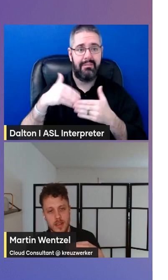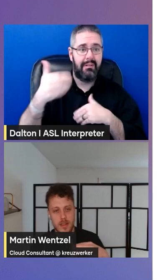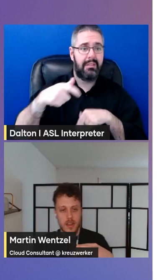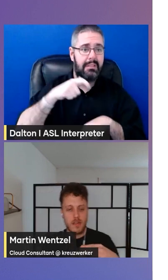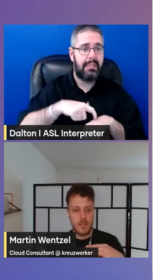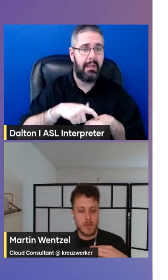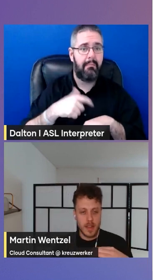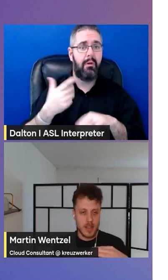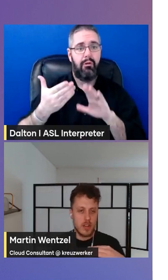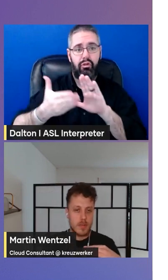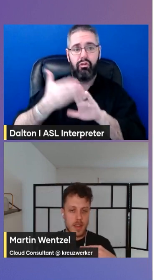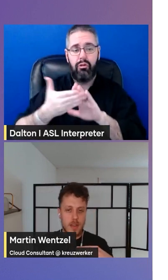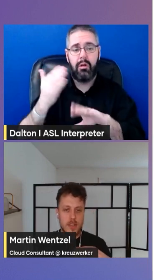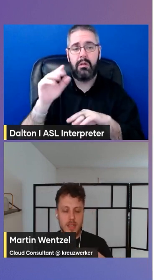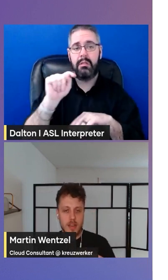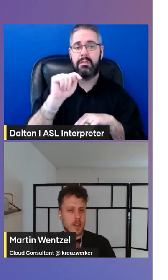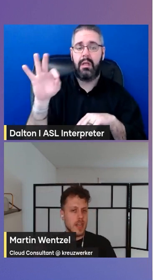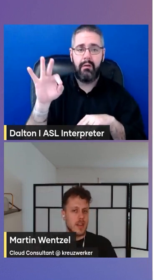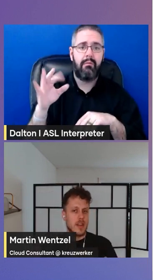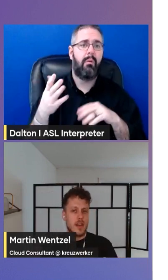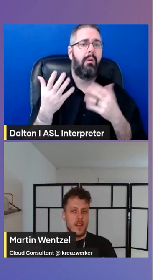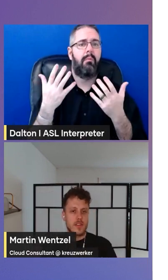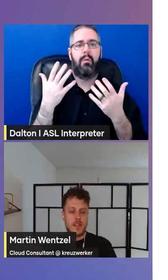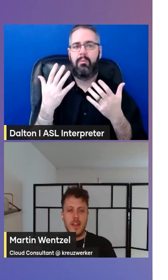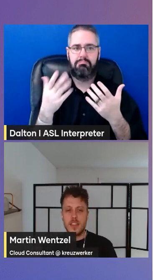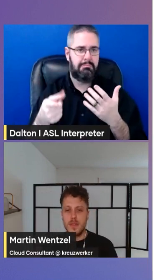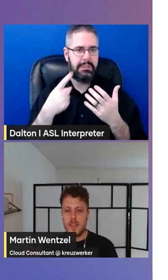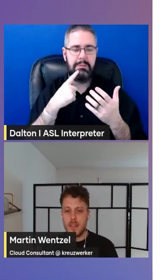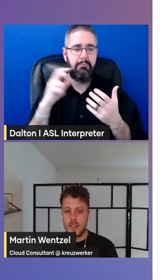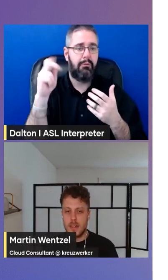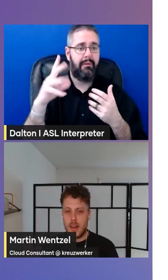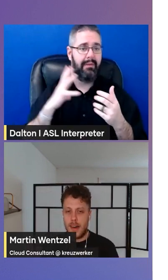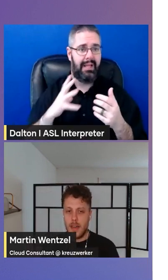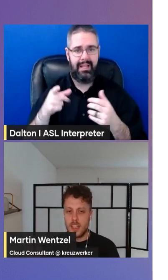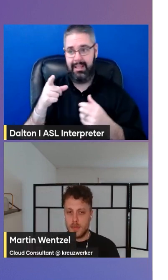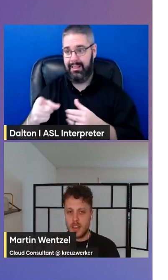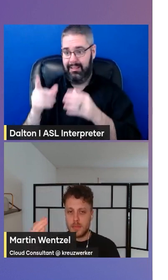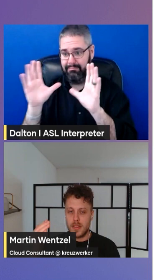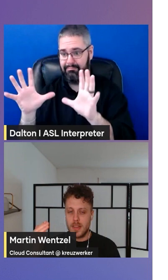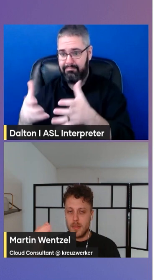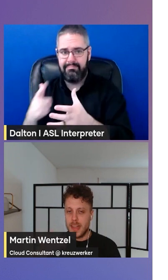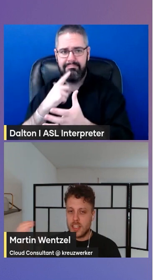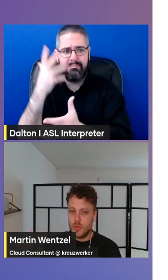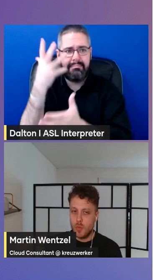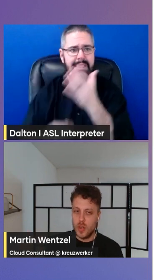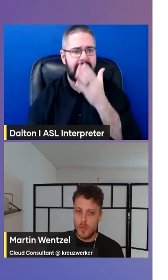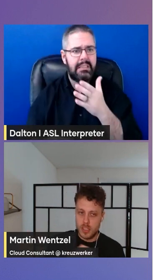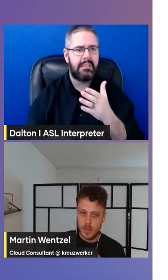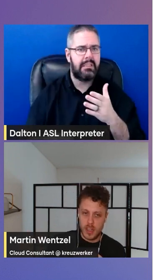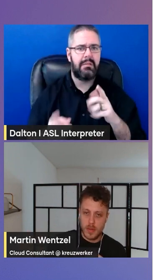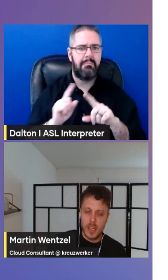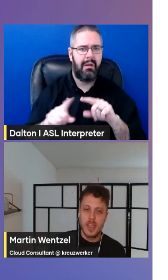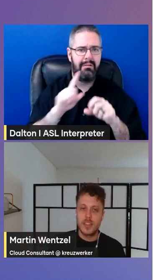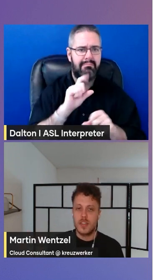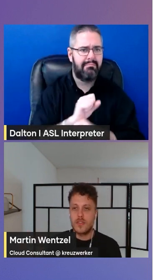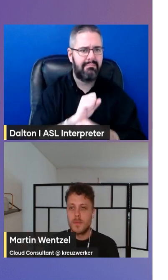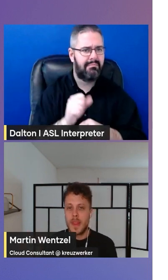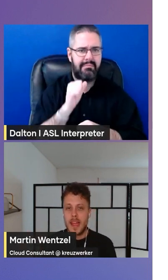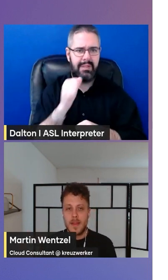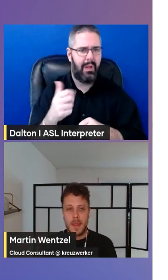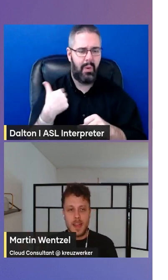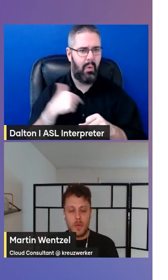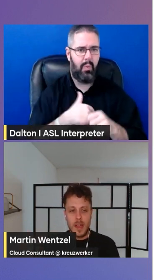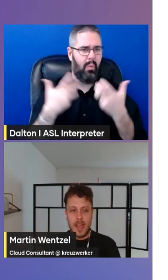run Terraform plan or apply, would say, okay, this container is missing, I want to spin it up, but actually we don't want to spin it up.